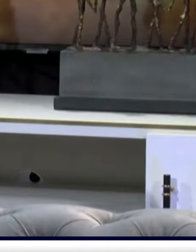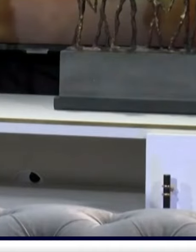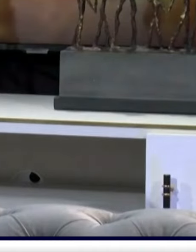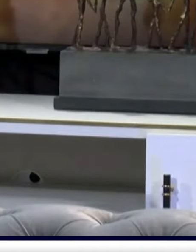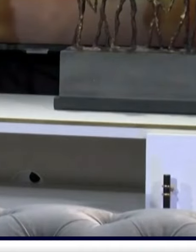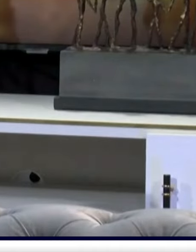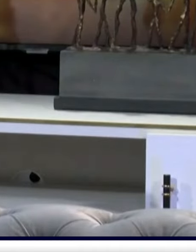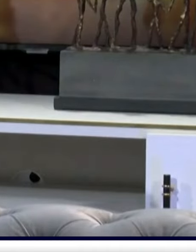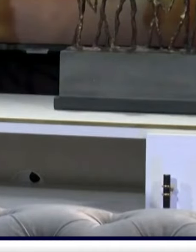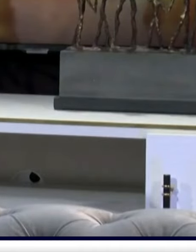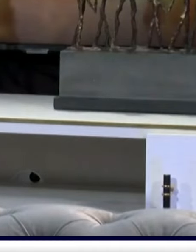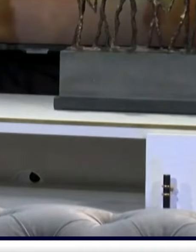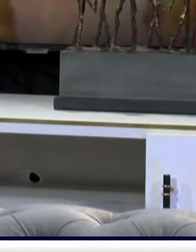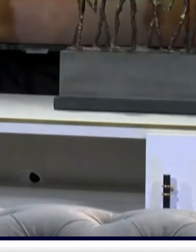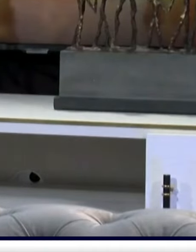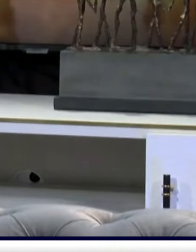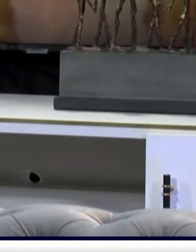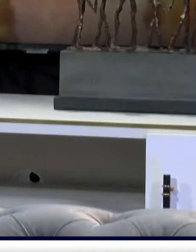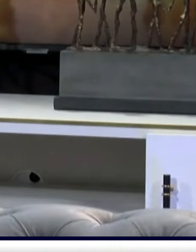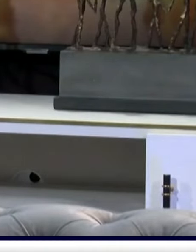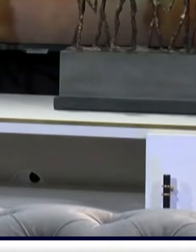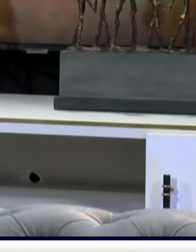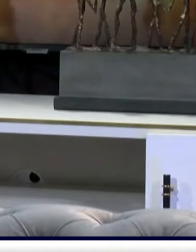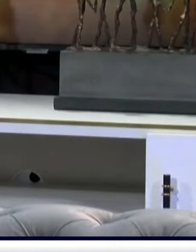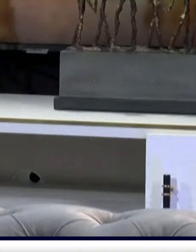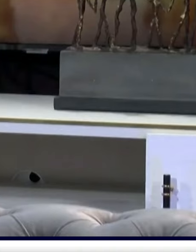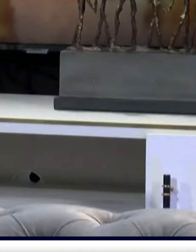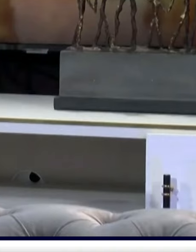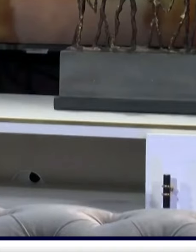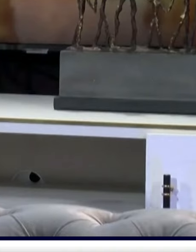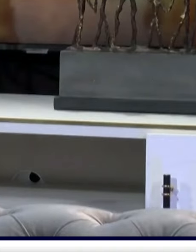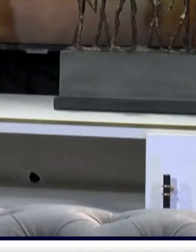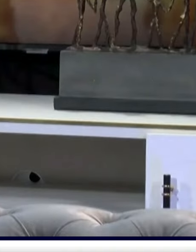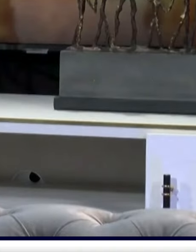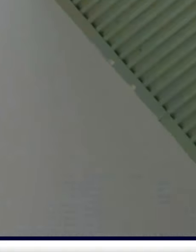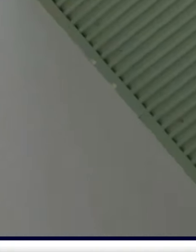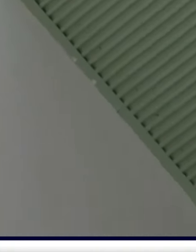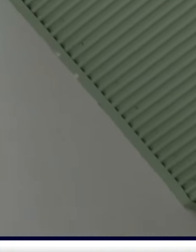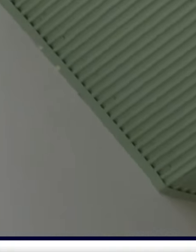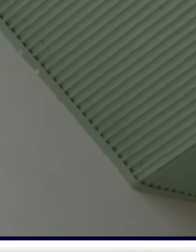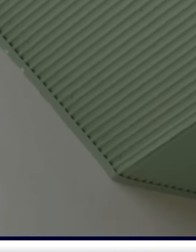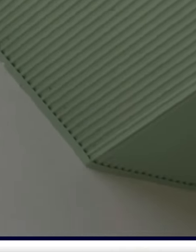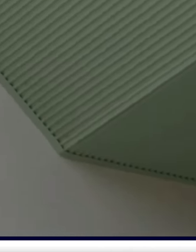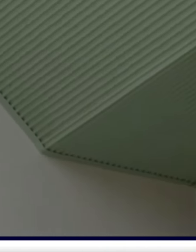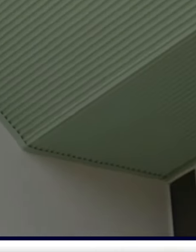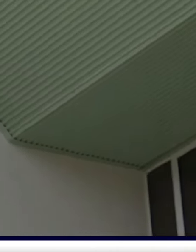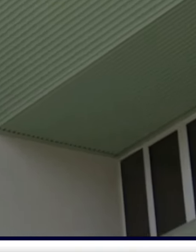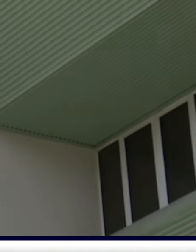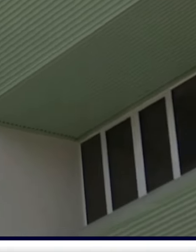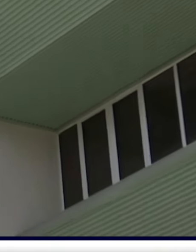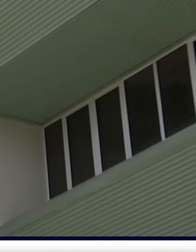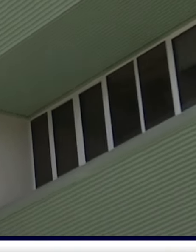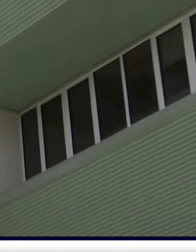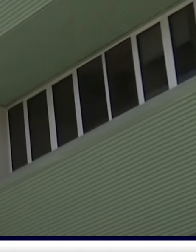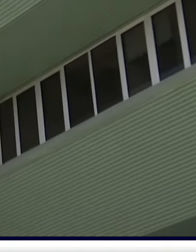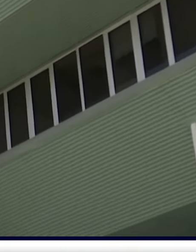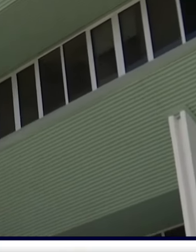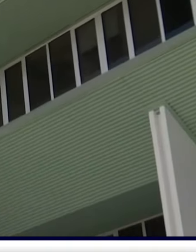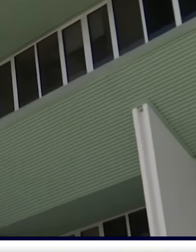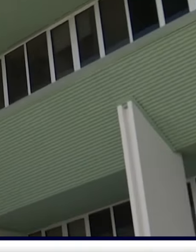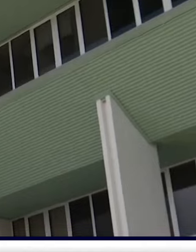could escape the label of being the amputee capital of the world. The Barbados-based insurer Sagicor expands its